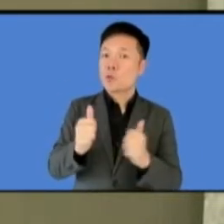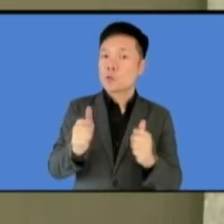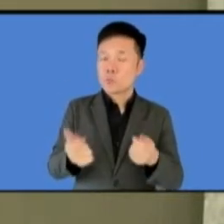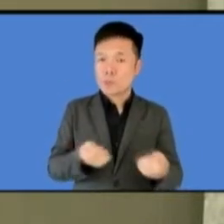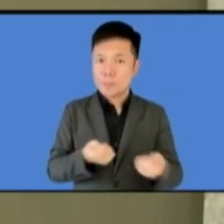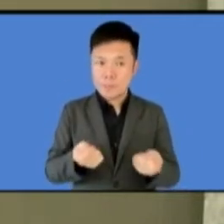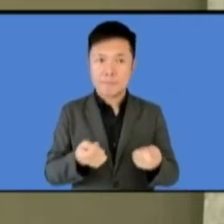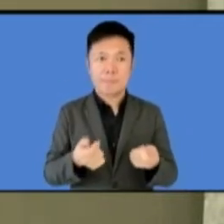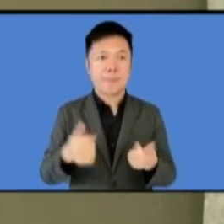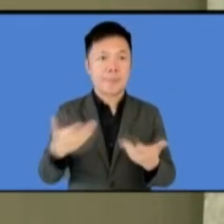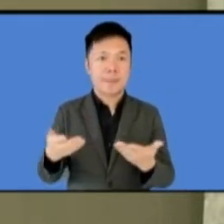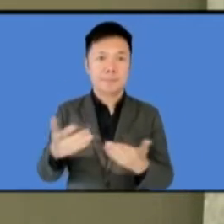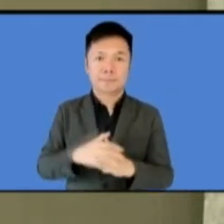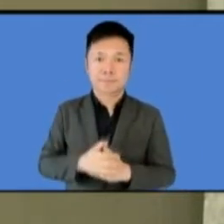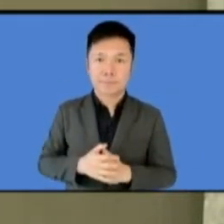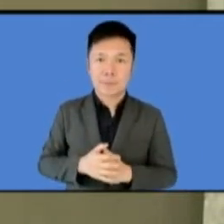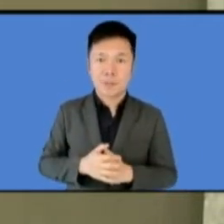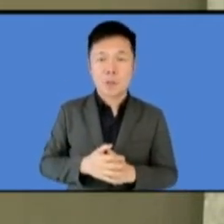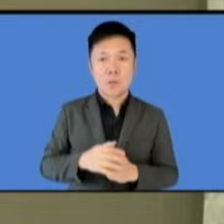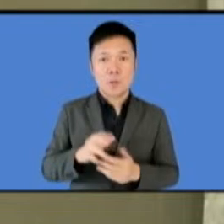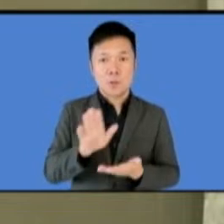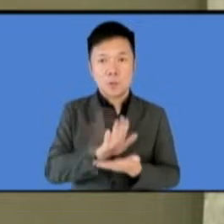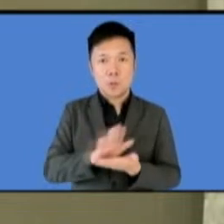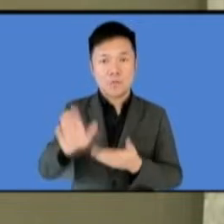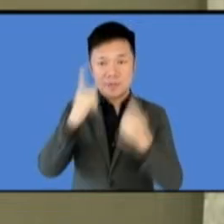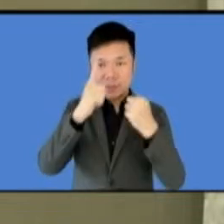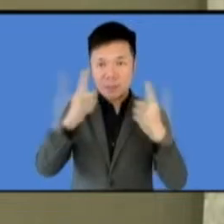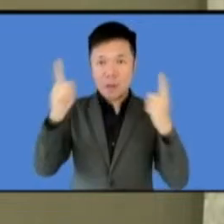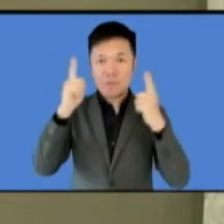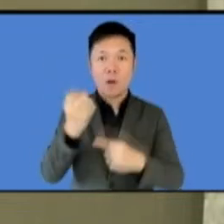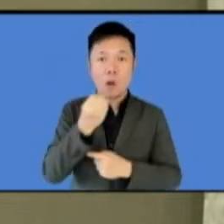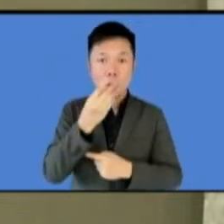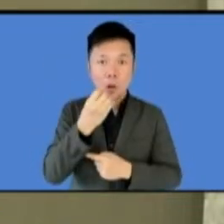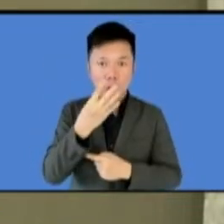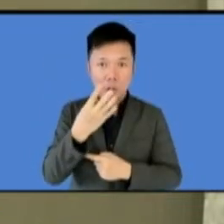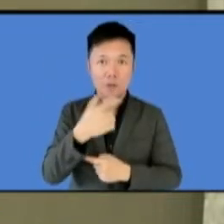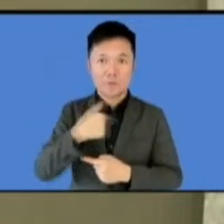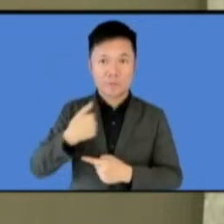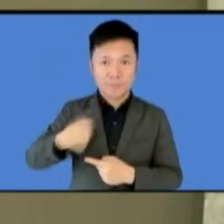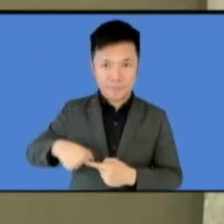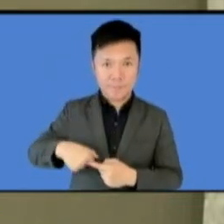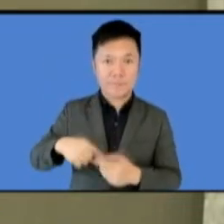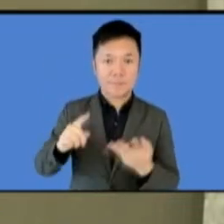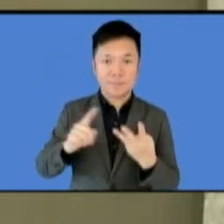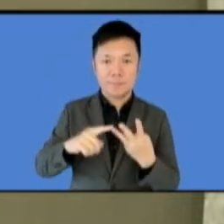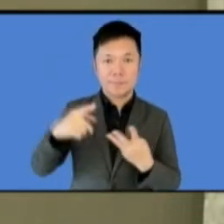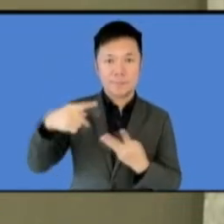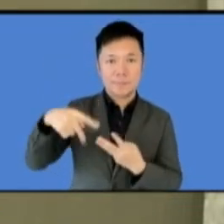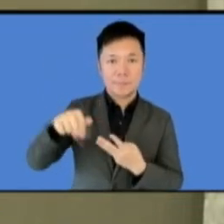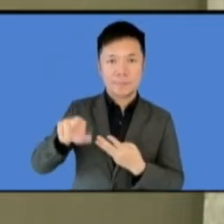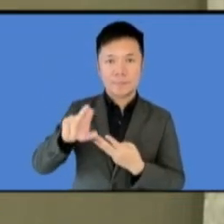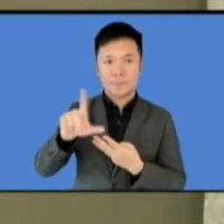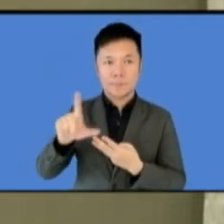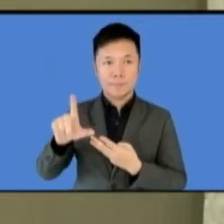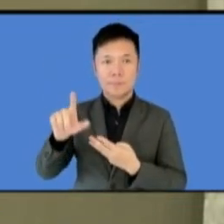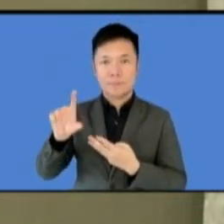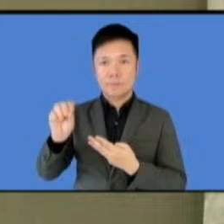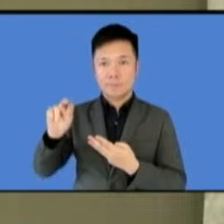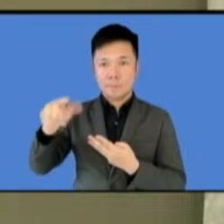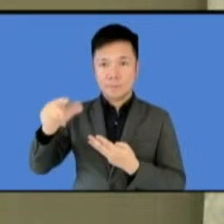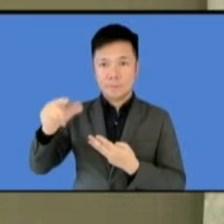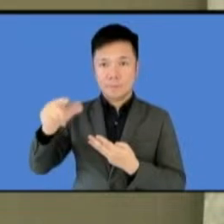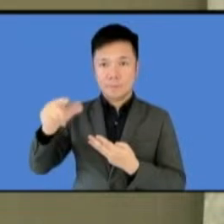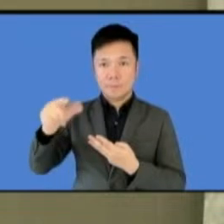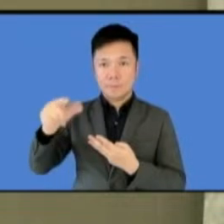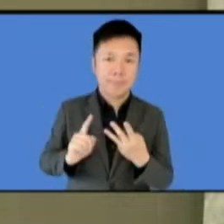Aging, University of Hong Kong, China. And Mr. Paul Ong, Deputy Chief Executive